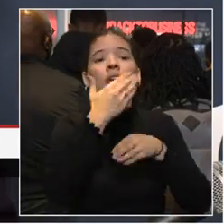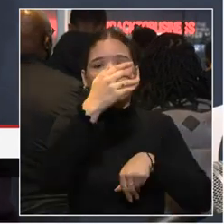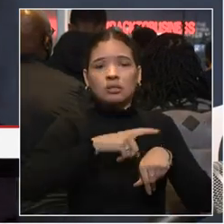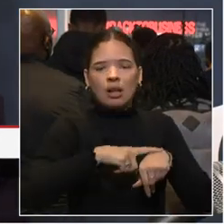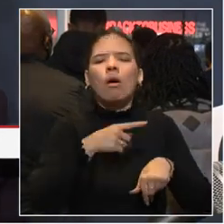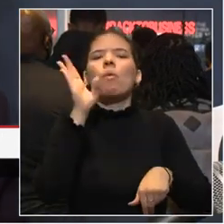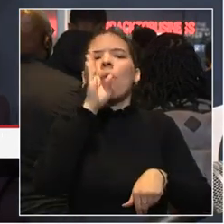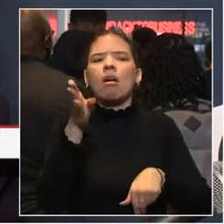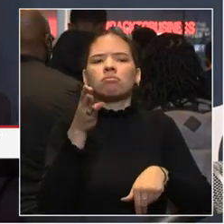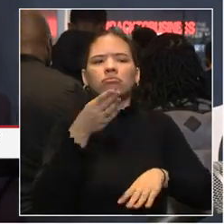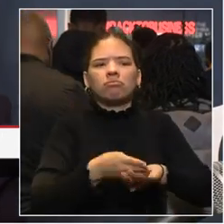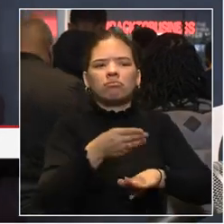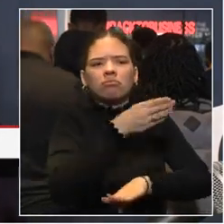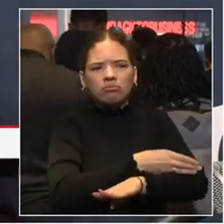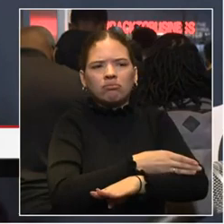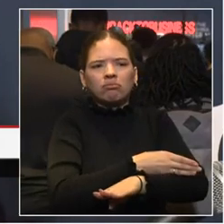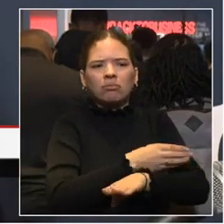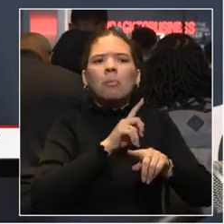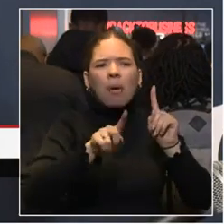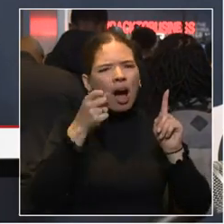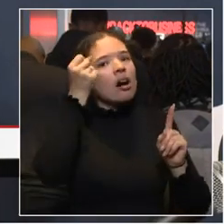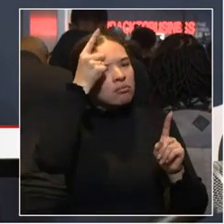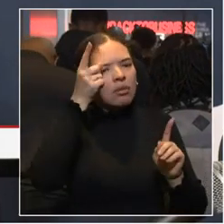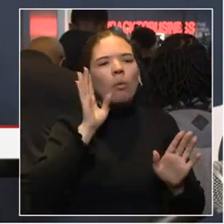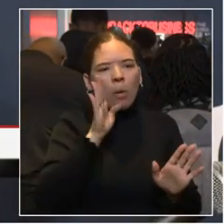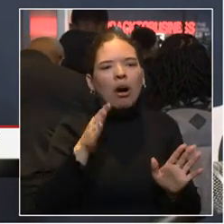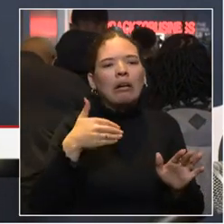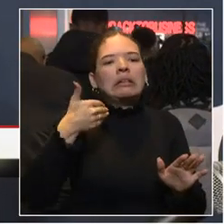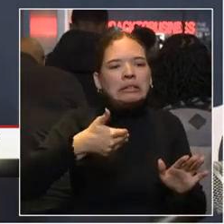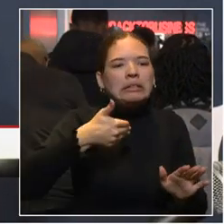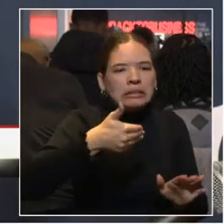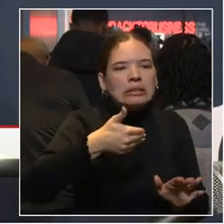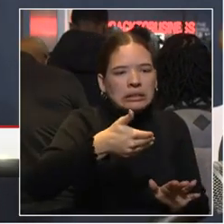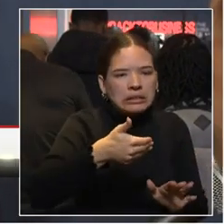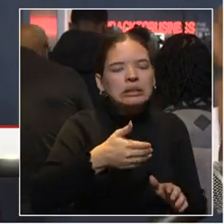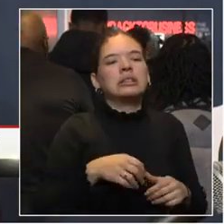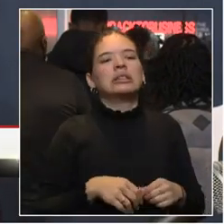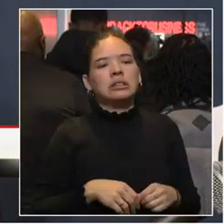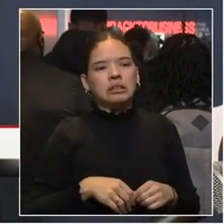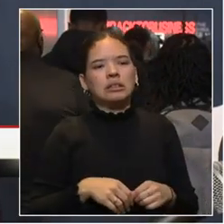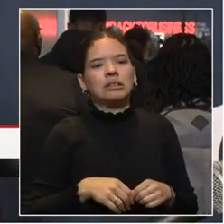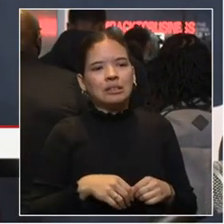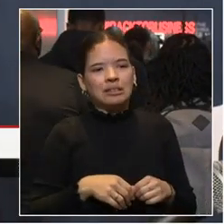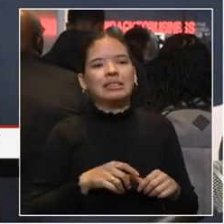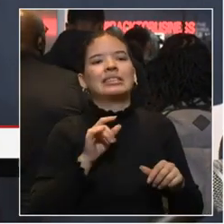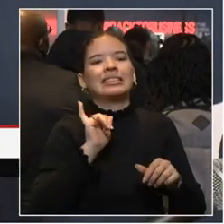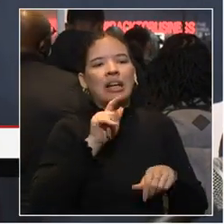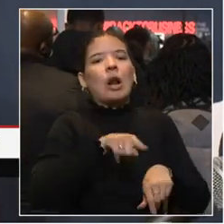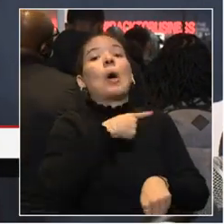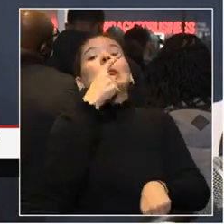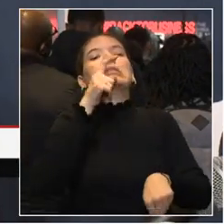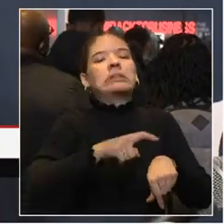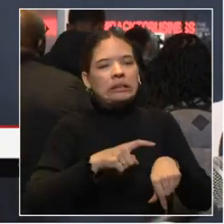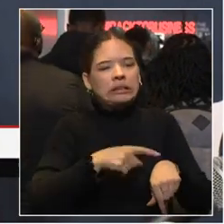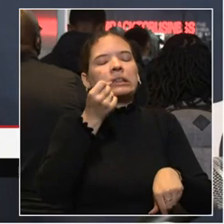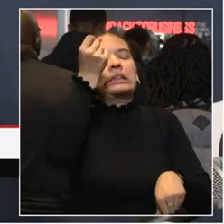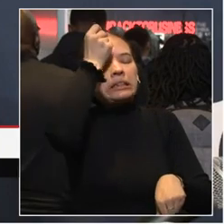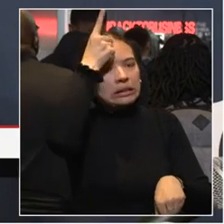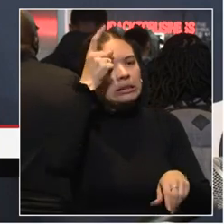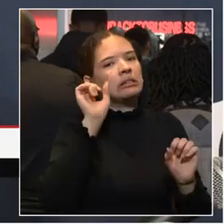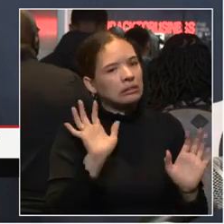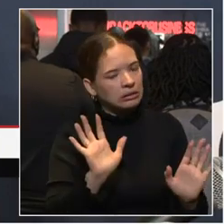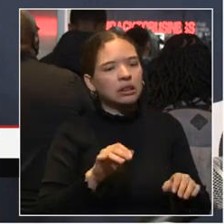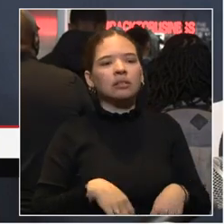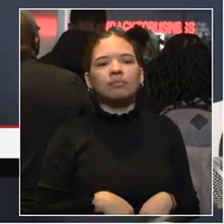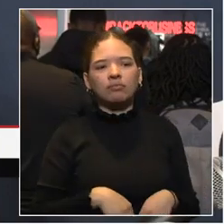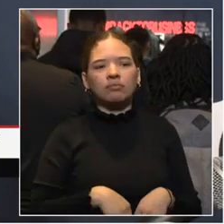while to figure all of that out. I can't say that I've known that in my whole professional life, so that's